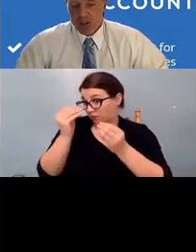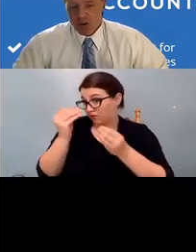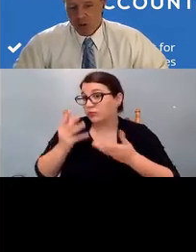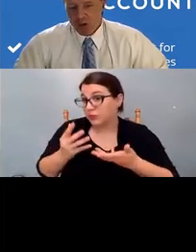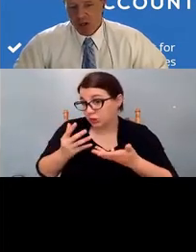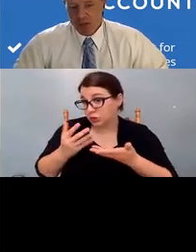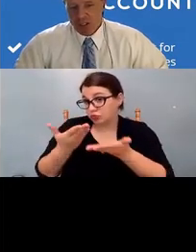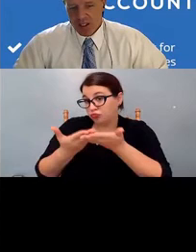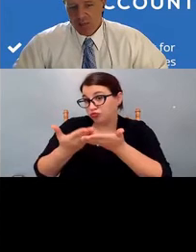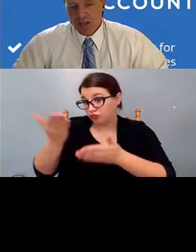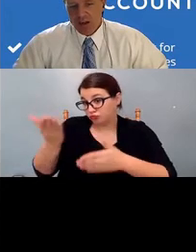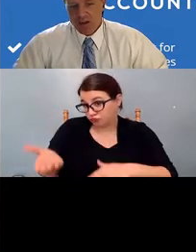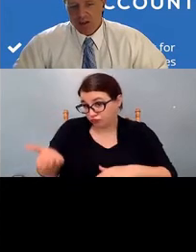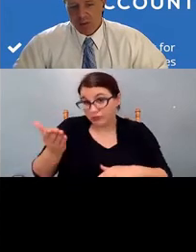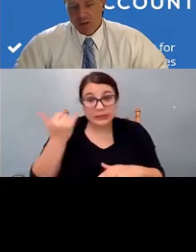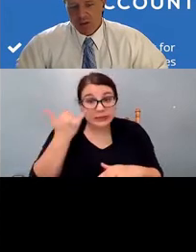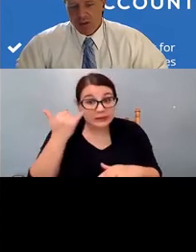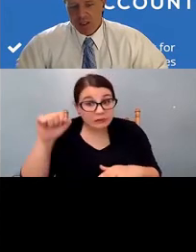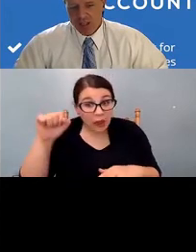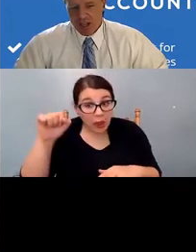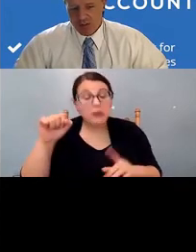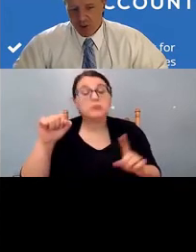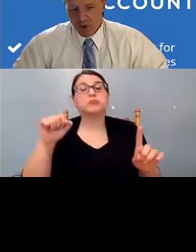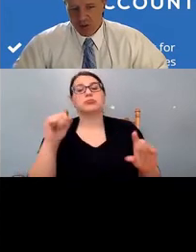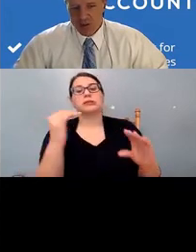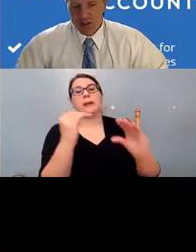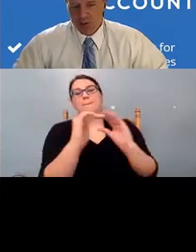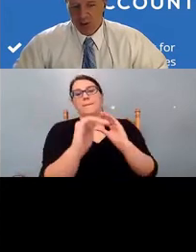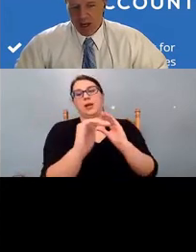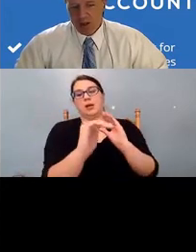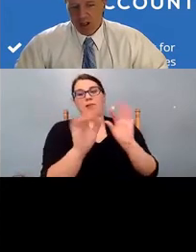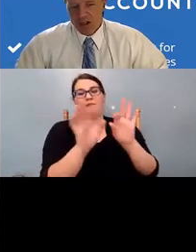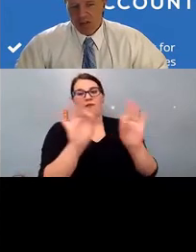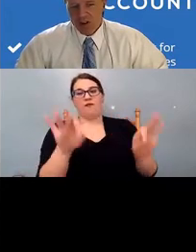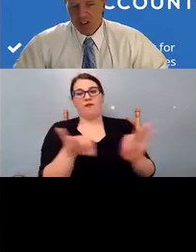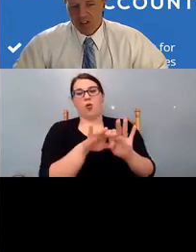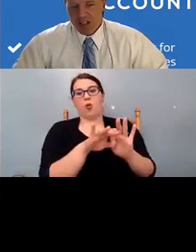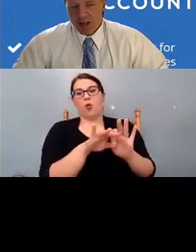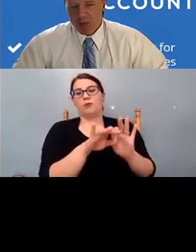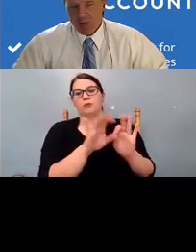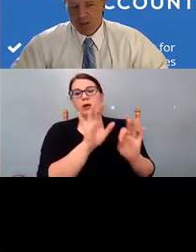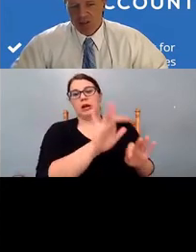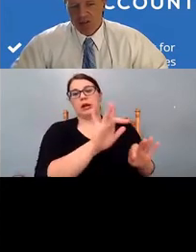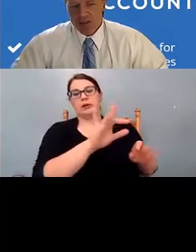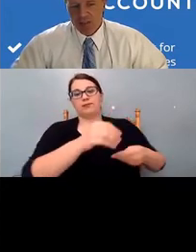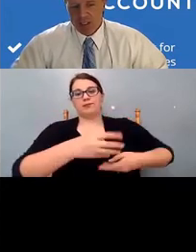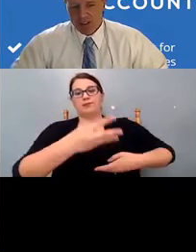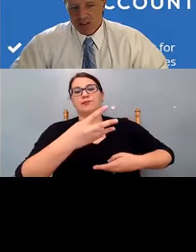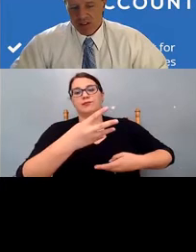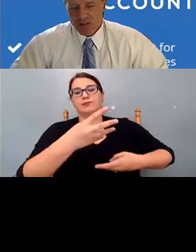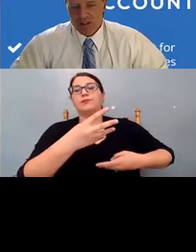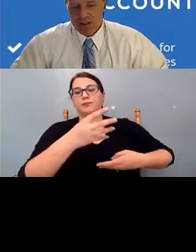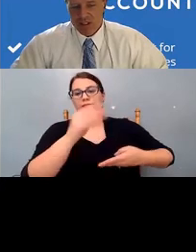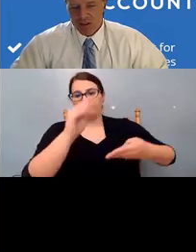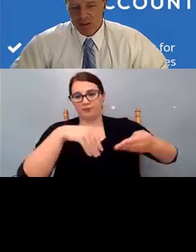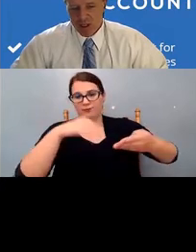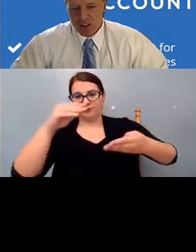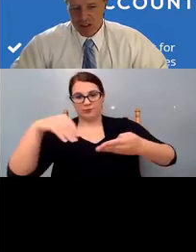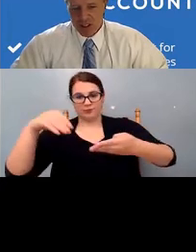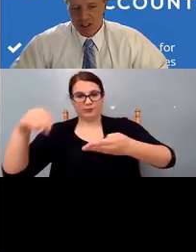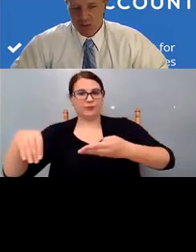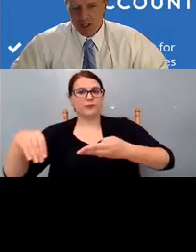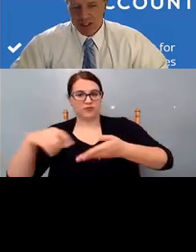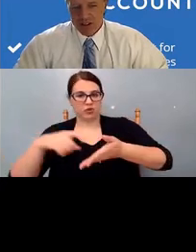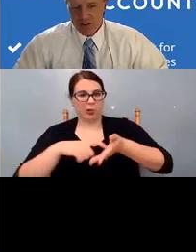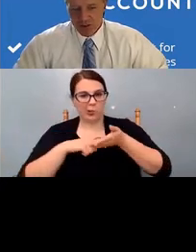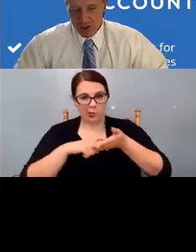If so, that will come in an email with an attached form that will outline various types of and pieces of information